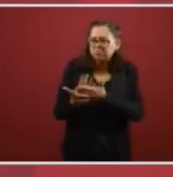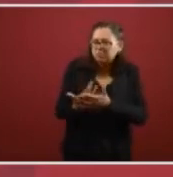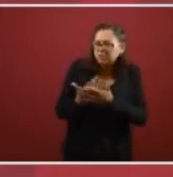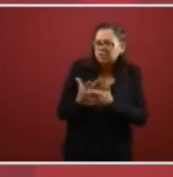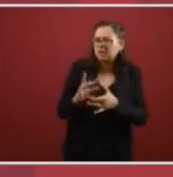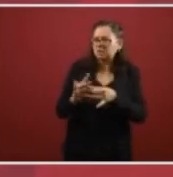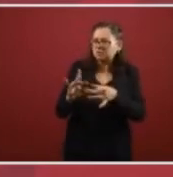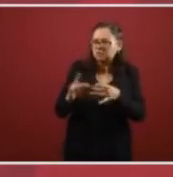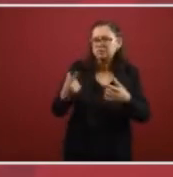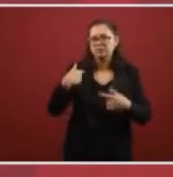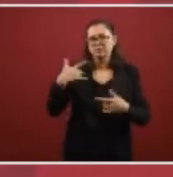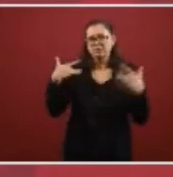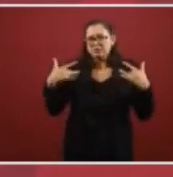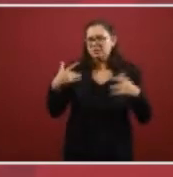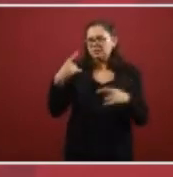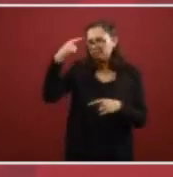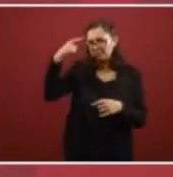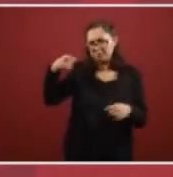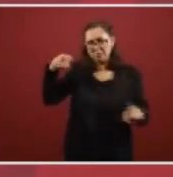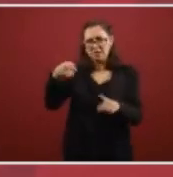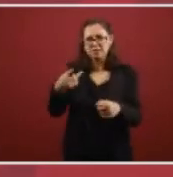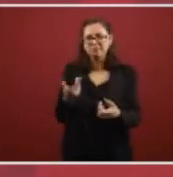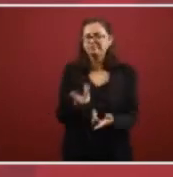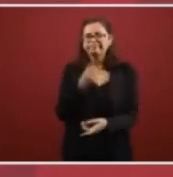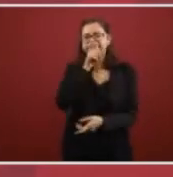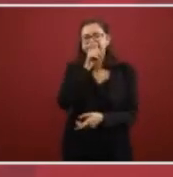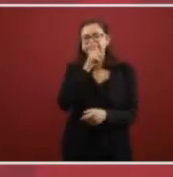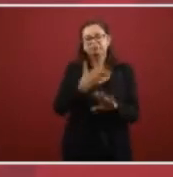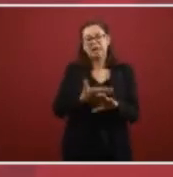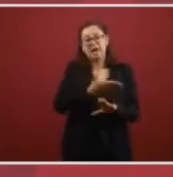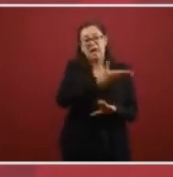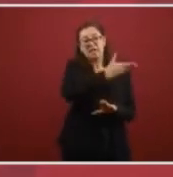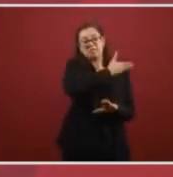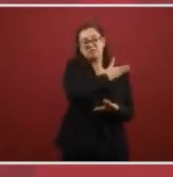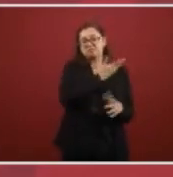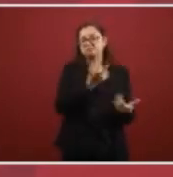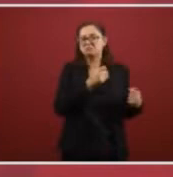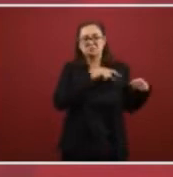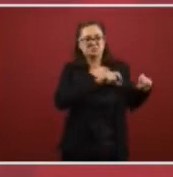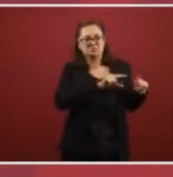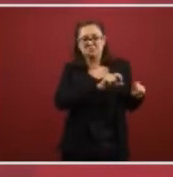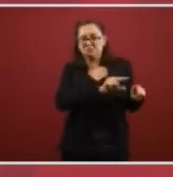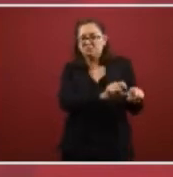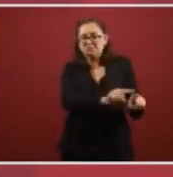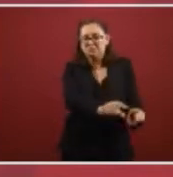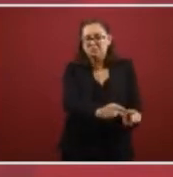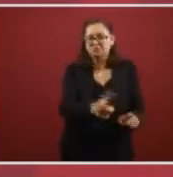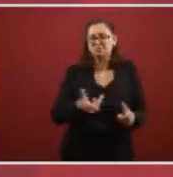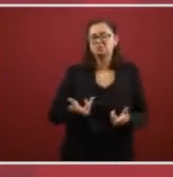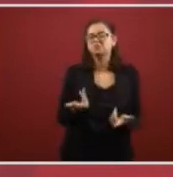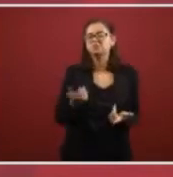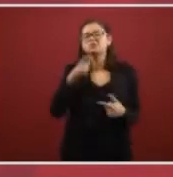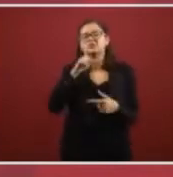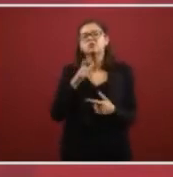transformations. Over, especially like they articulated